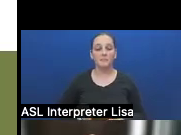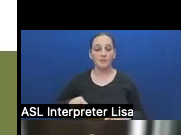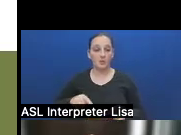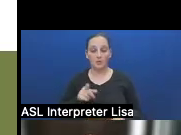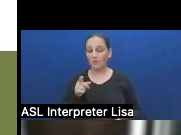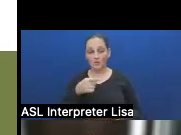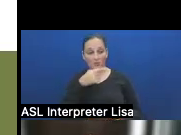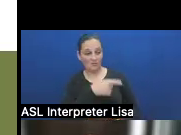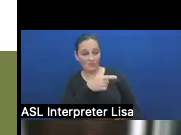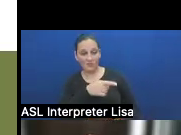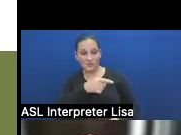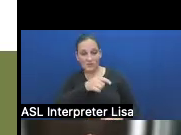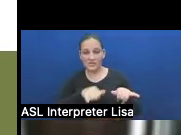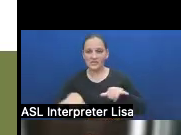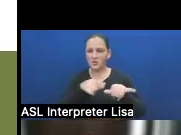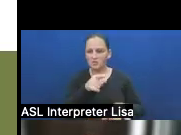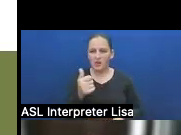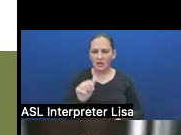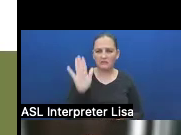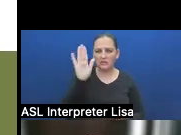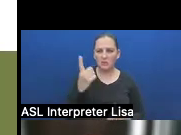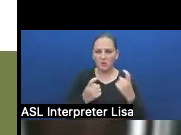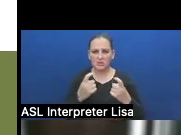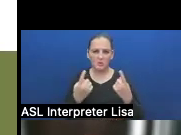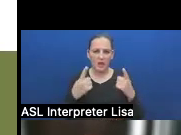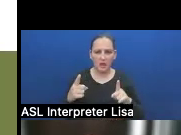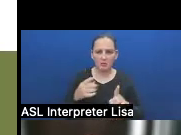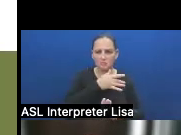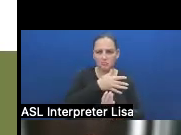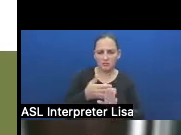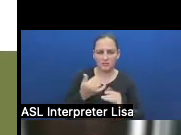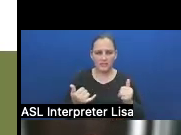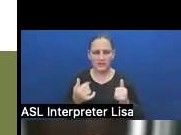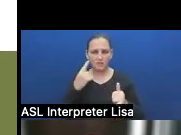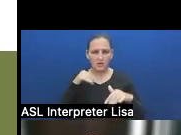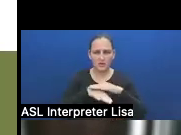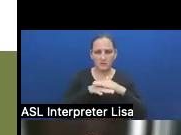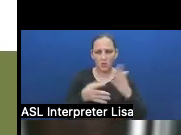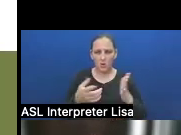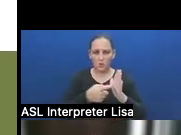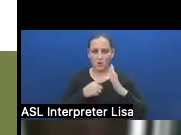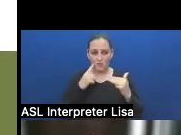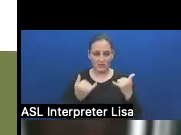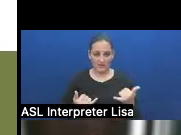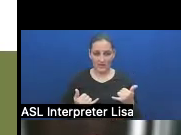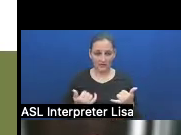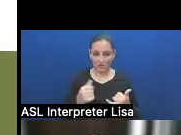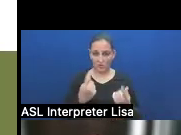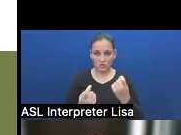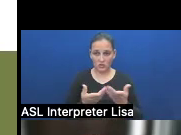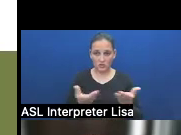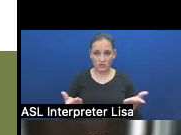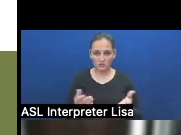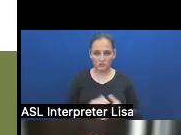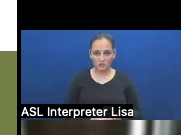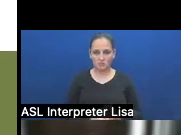Are there any questions on like where we are today on accessibility and like what's required today instead